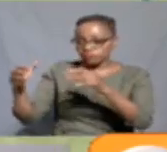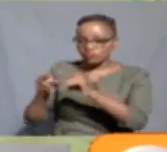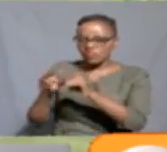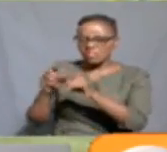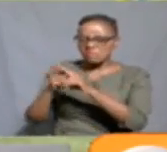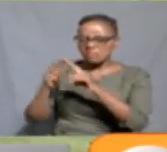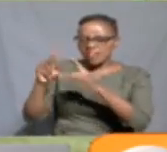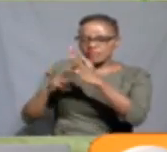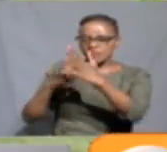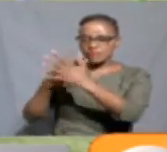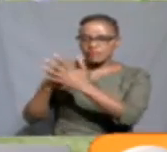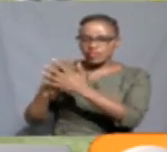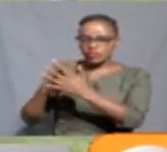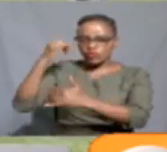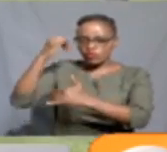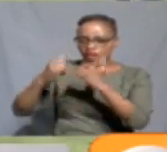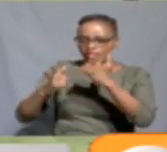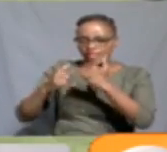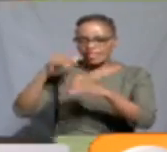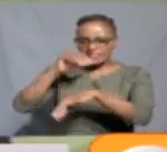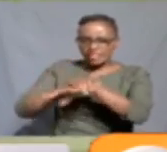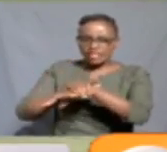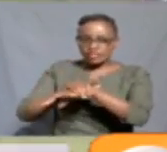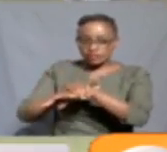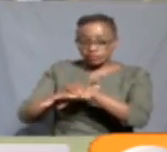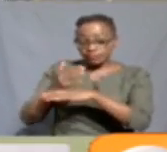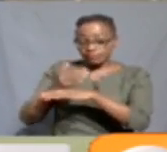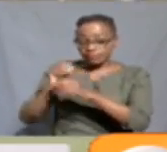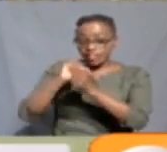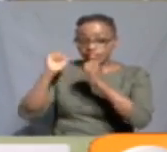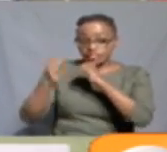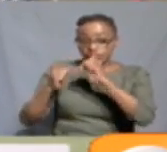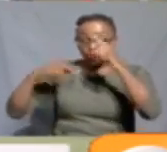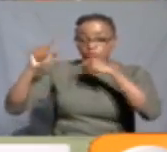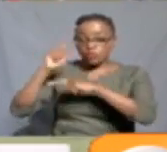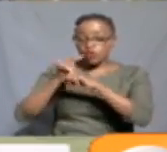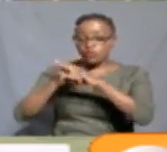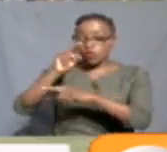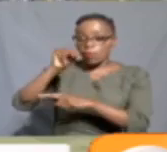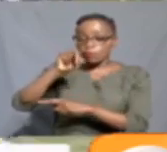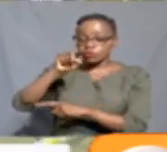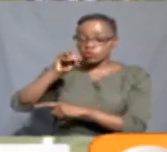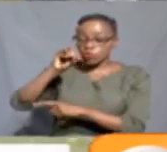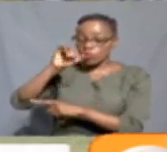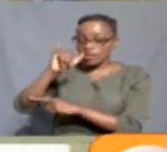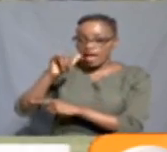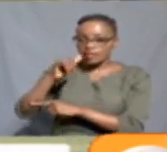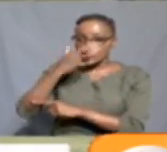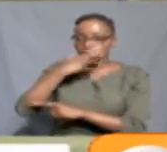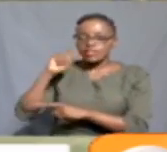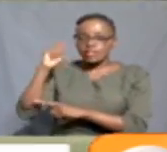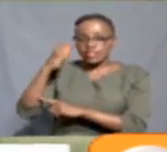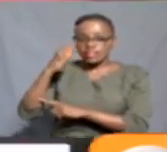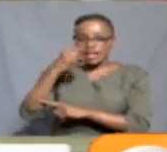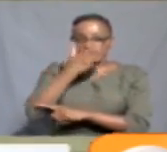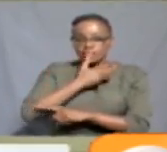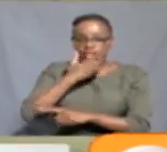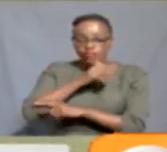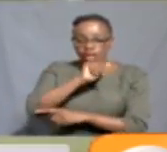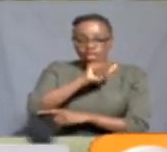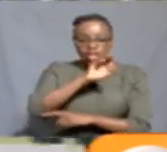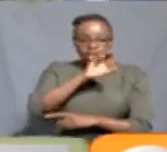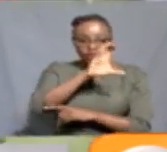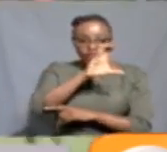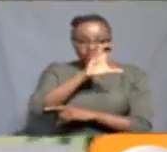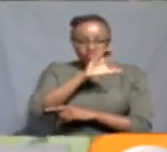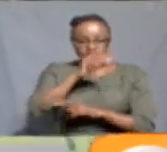as they failed to find a response to Hansel Ochieng's winning goal for Nzoia. At the Kenyatta Stadium in Machakos, AFC Leopards